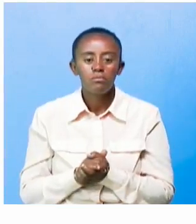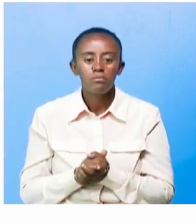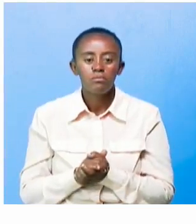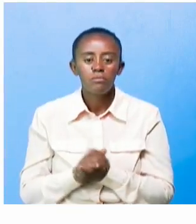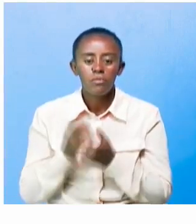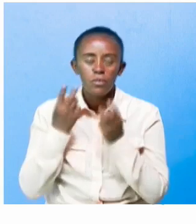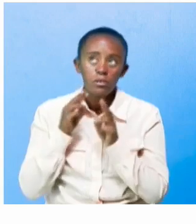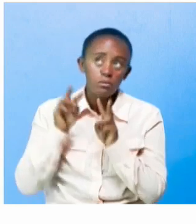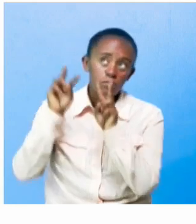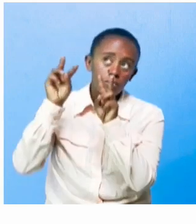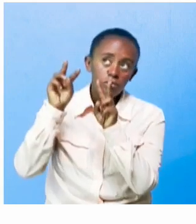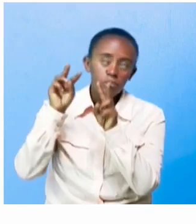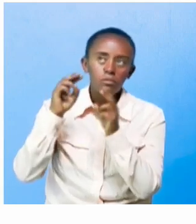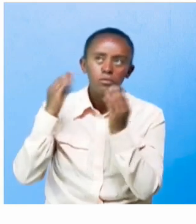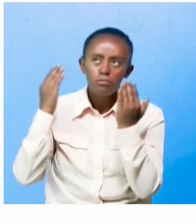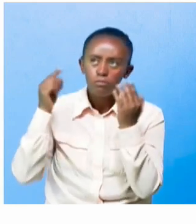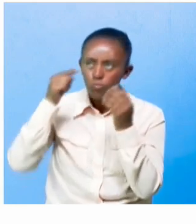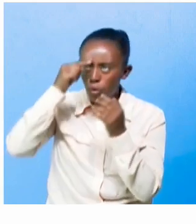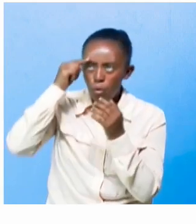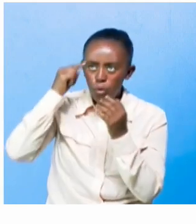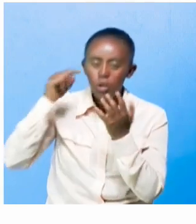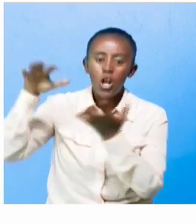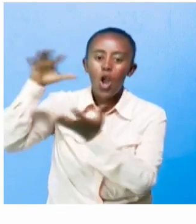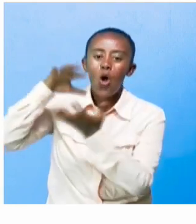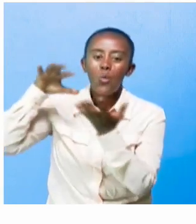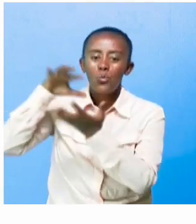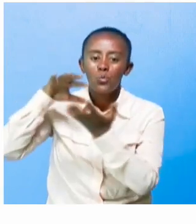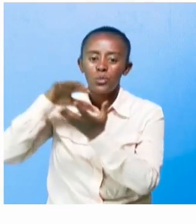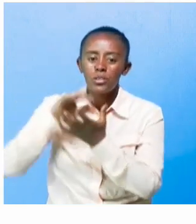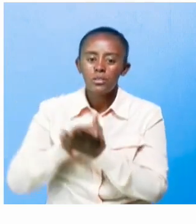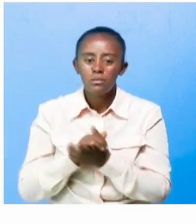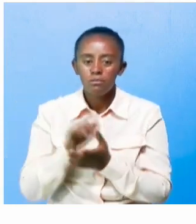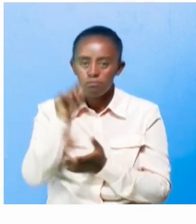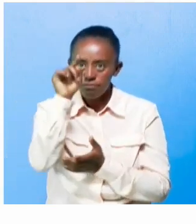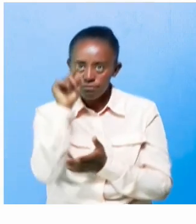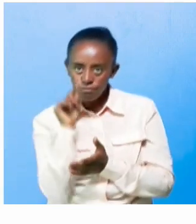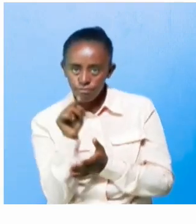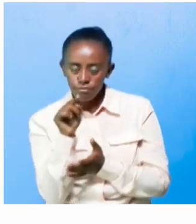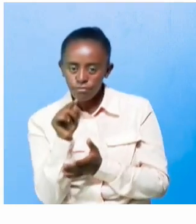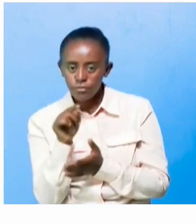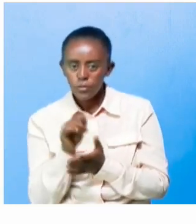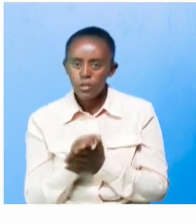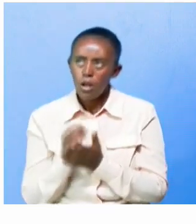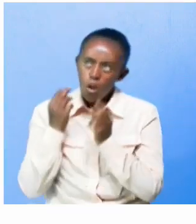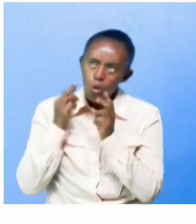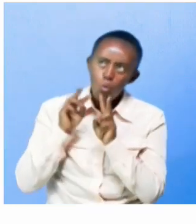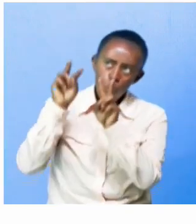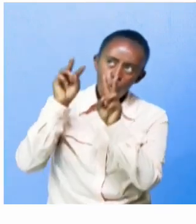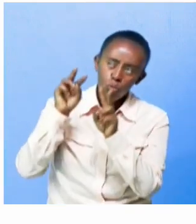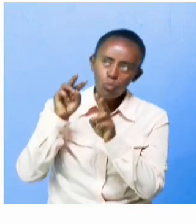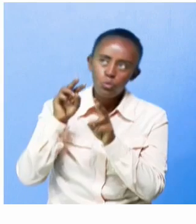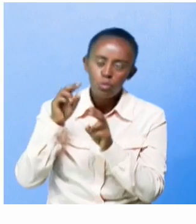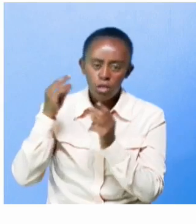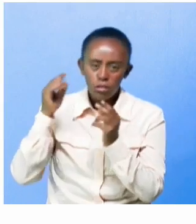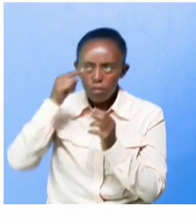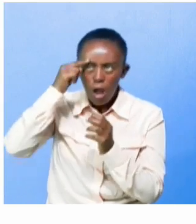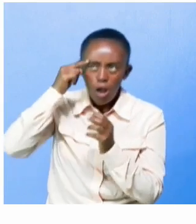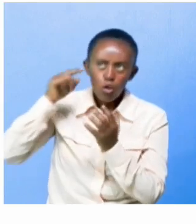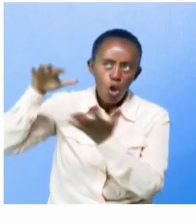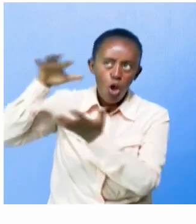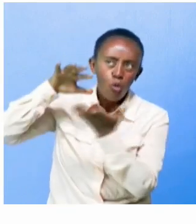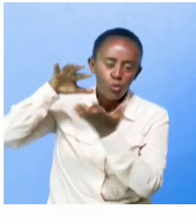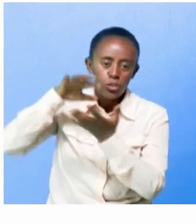Look at those dark clouds. Exclamation mark. Look at those dark clouds. It